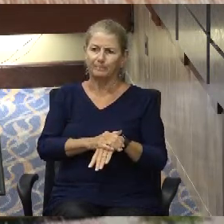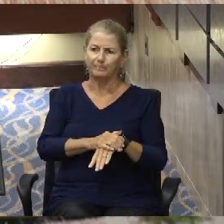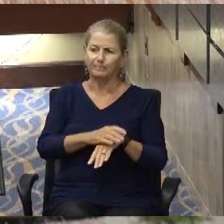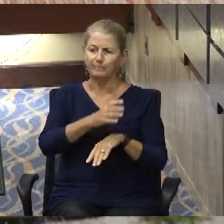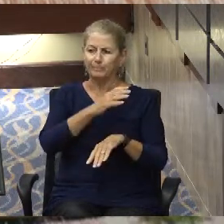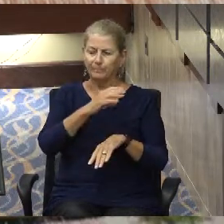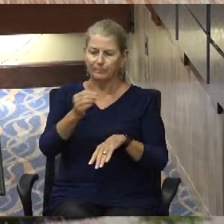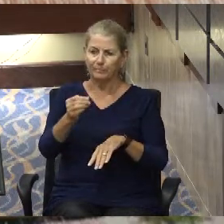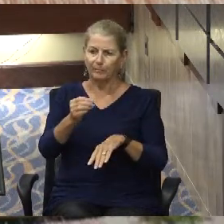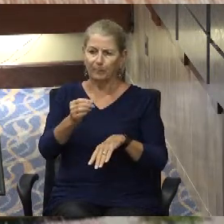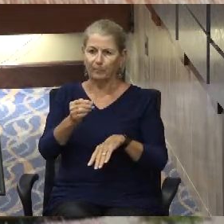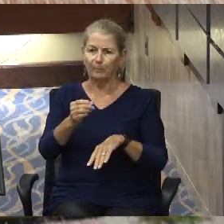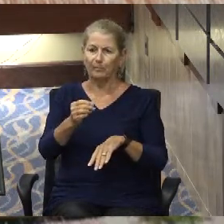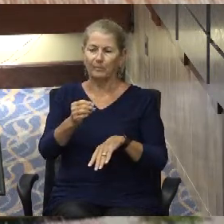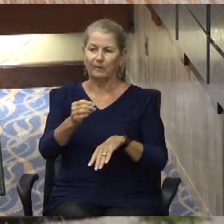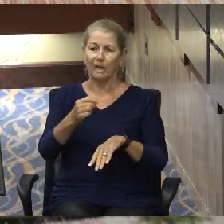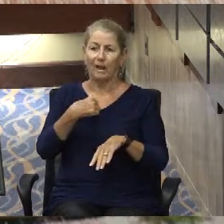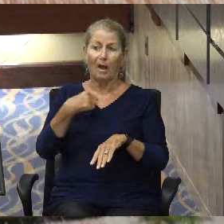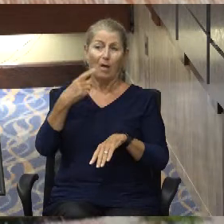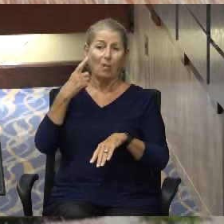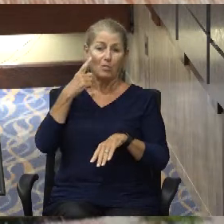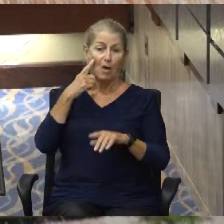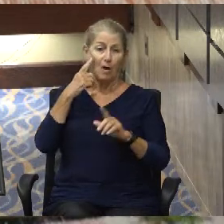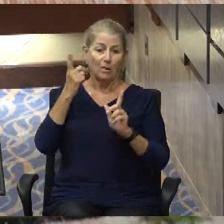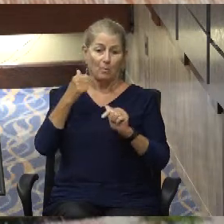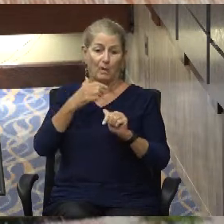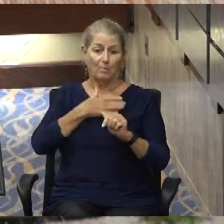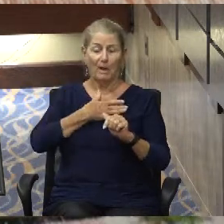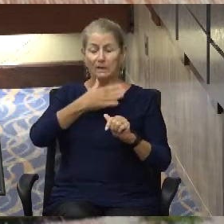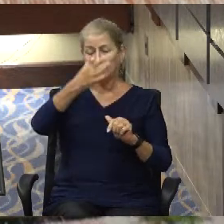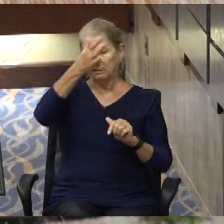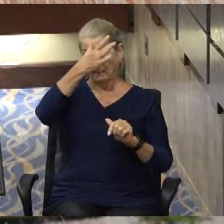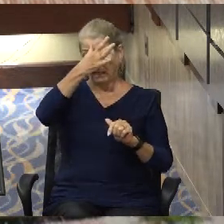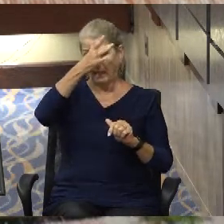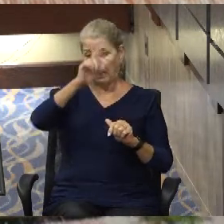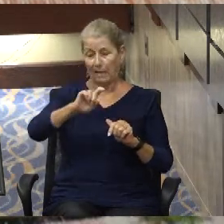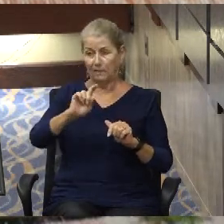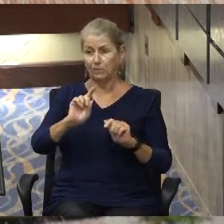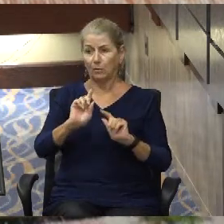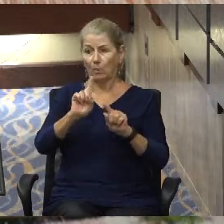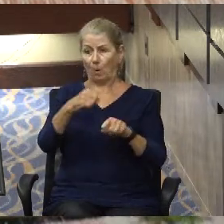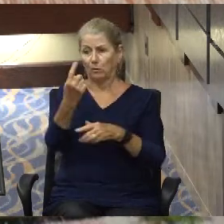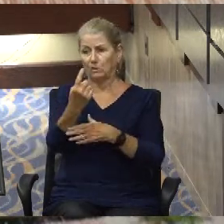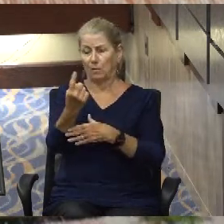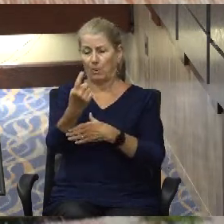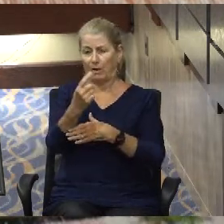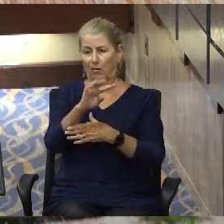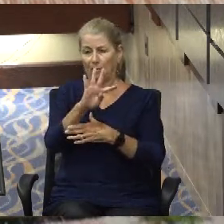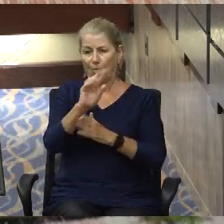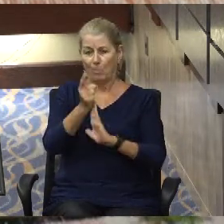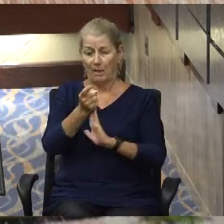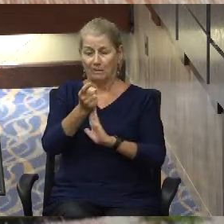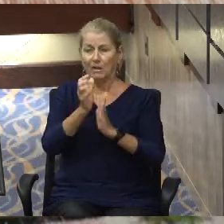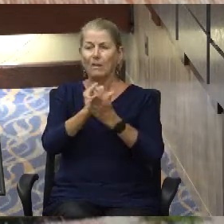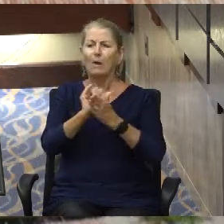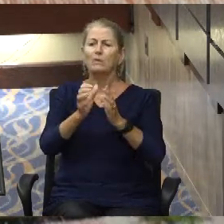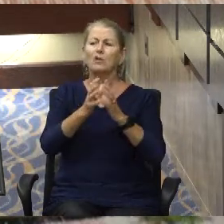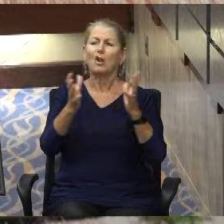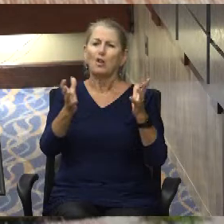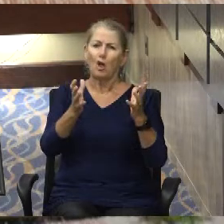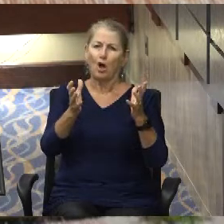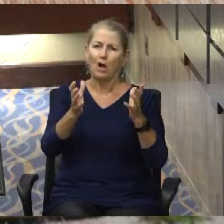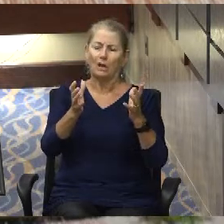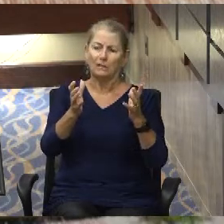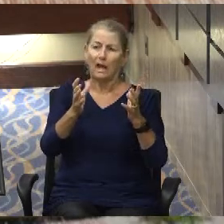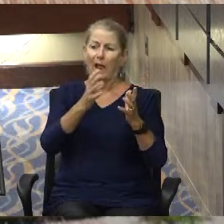And I just thought about when my daddy had to get someplace, 4 minutes was a lot, and he died within